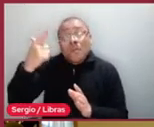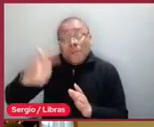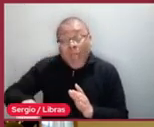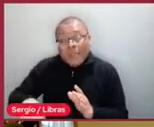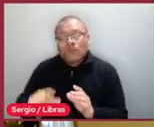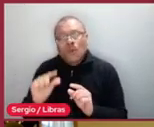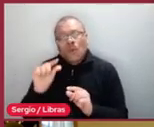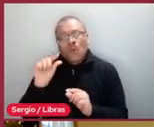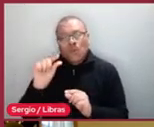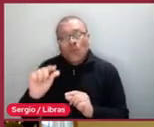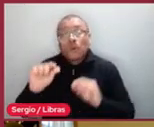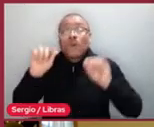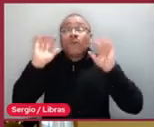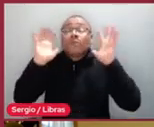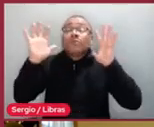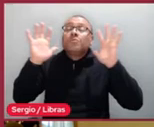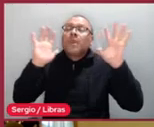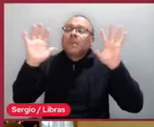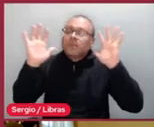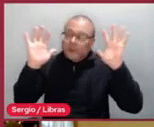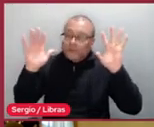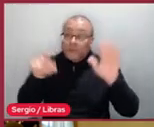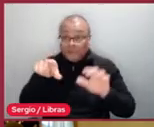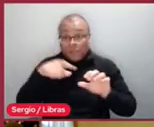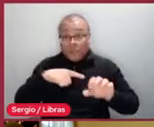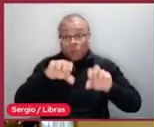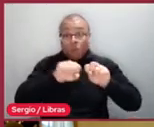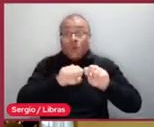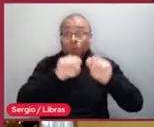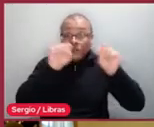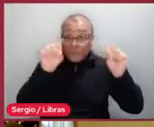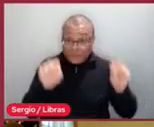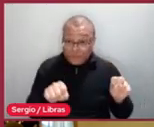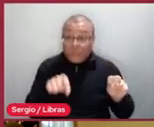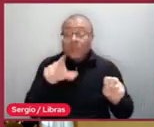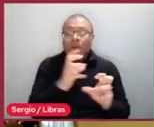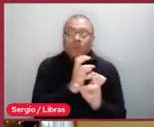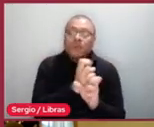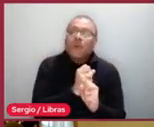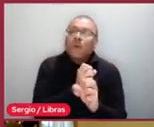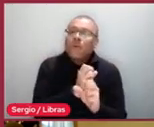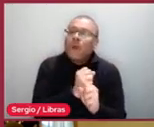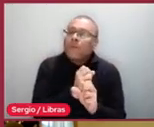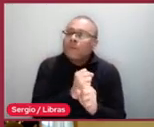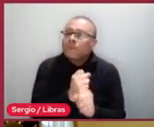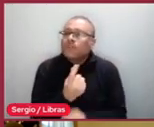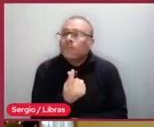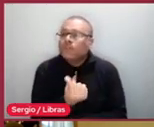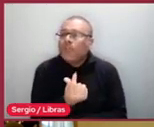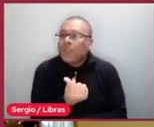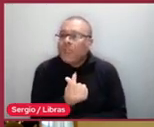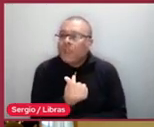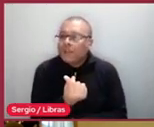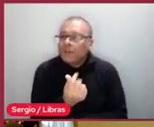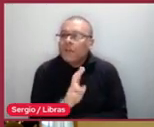So suppose we have a system and we need to calculate how much money the user have in his